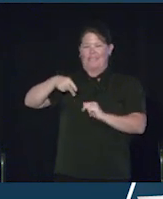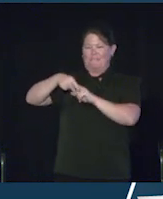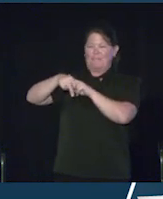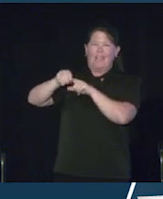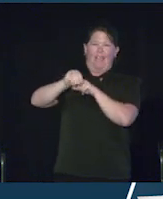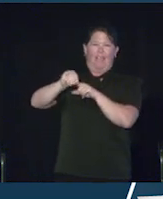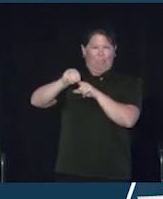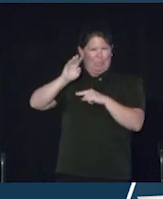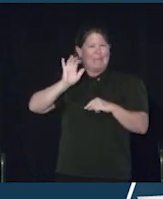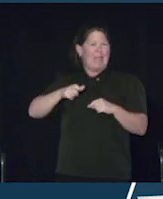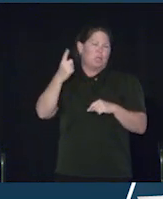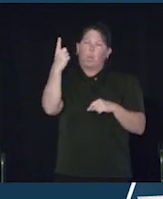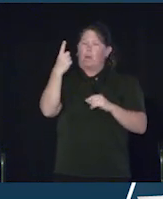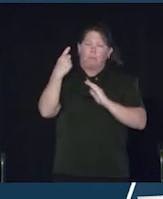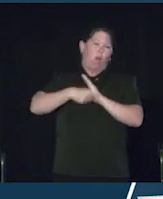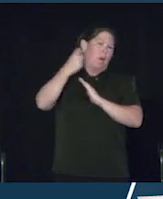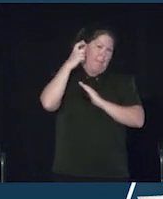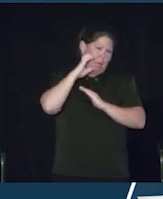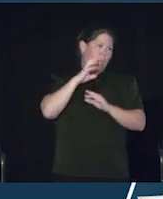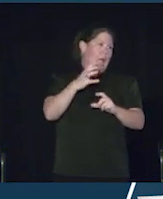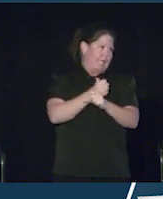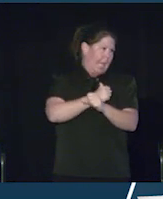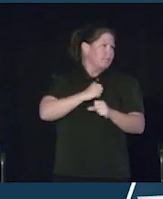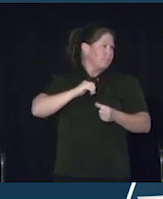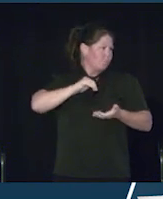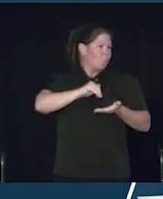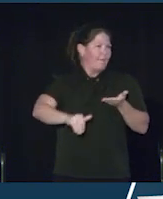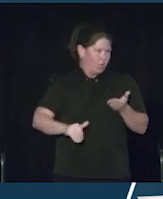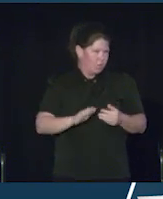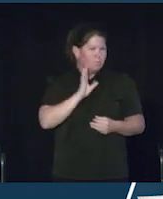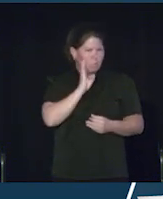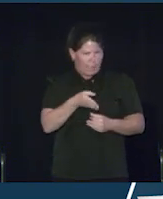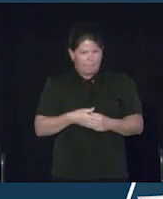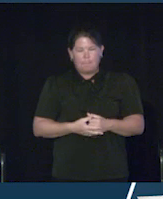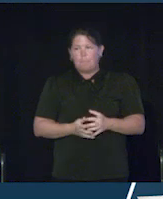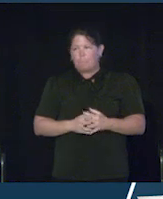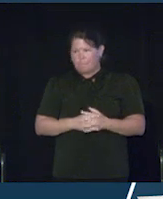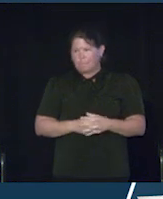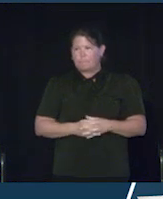automatic to the waiver once we've made you eligible for APD.